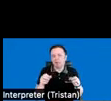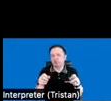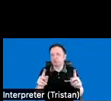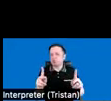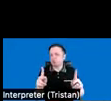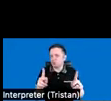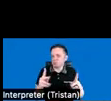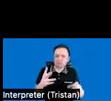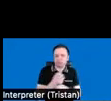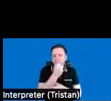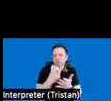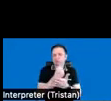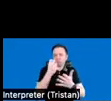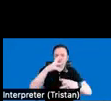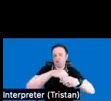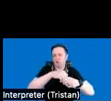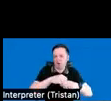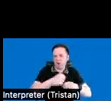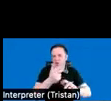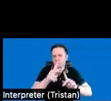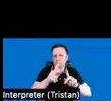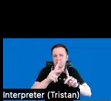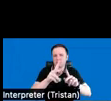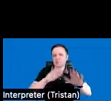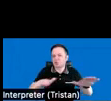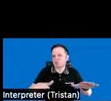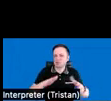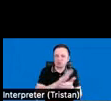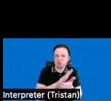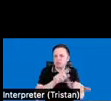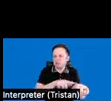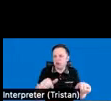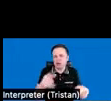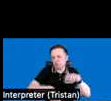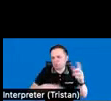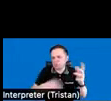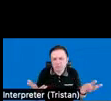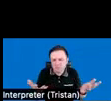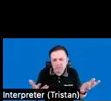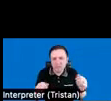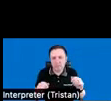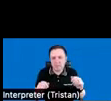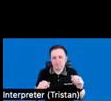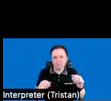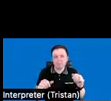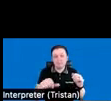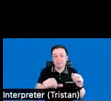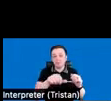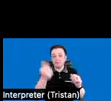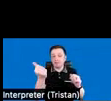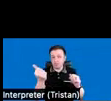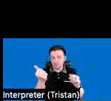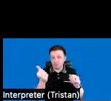he didn't have opportunities to be included with other children while at school. So another theme, which concerns misunderstanding